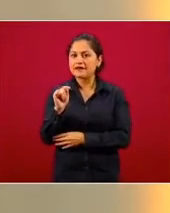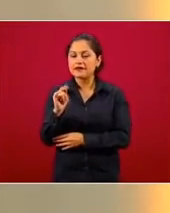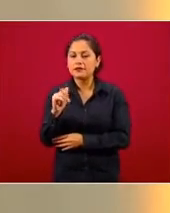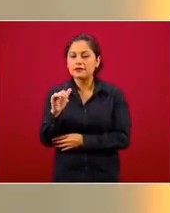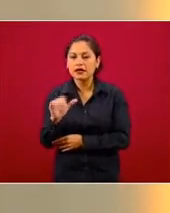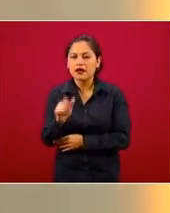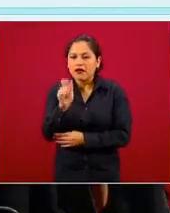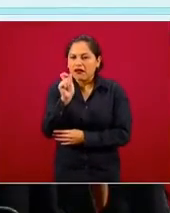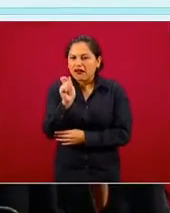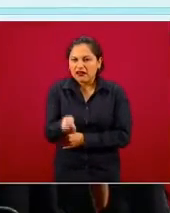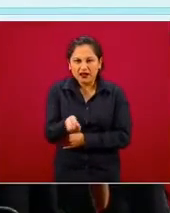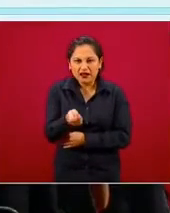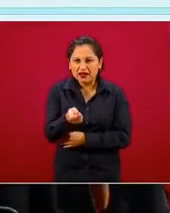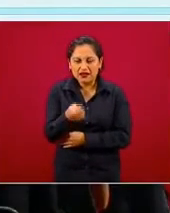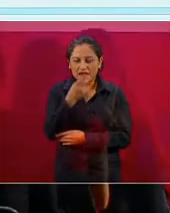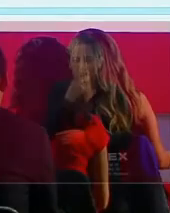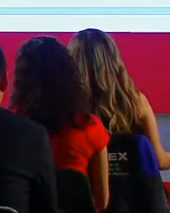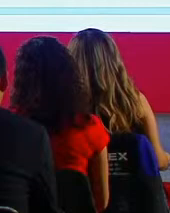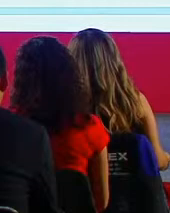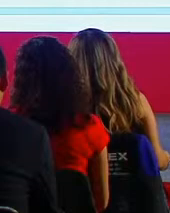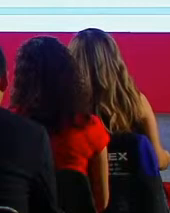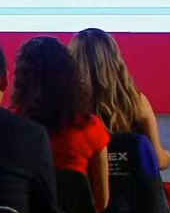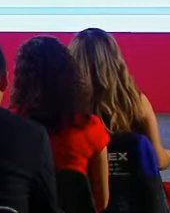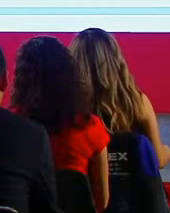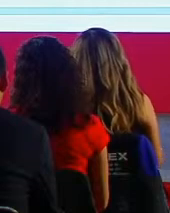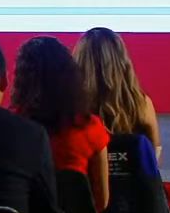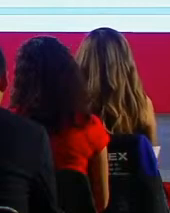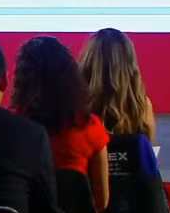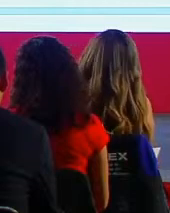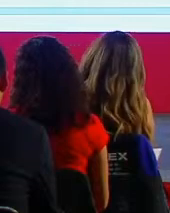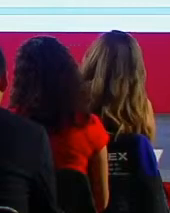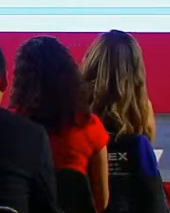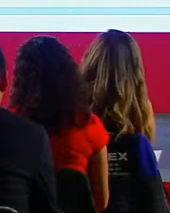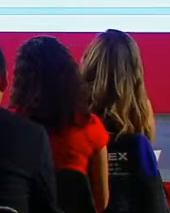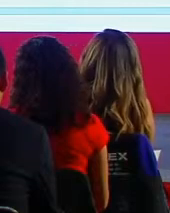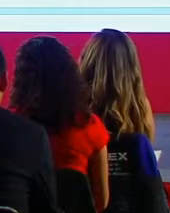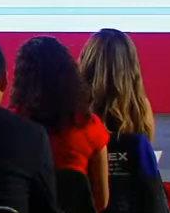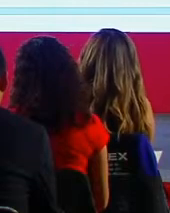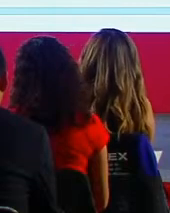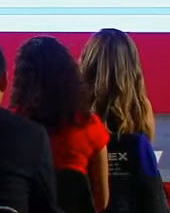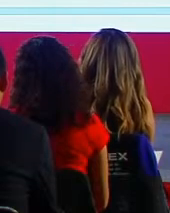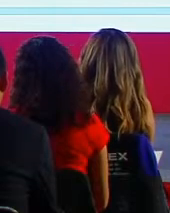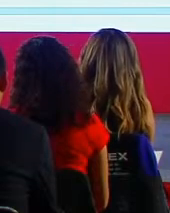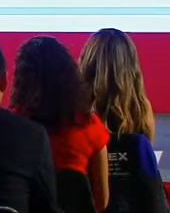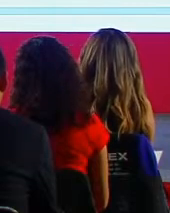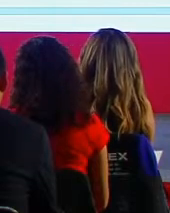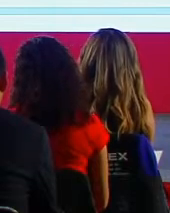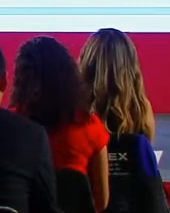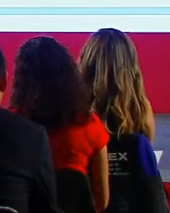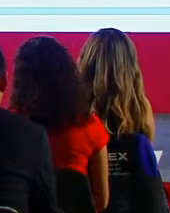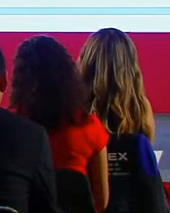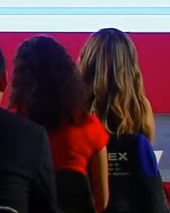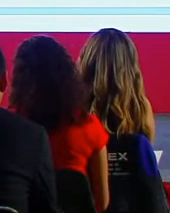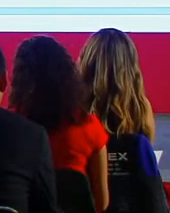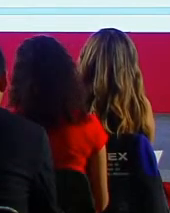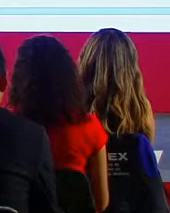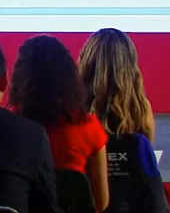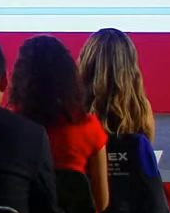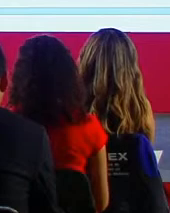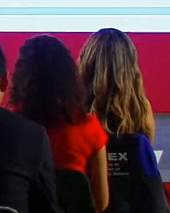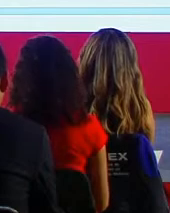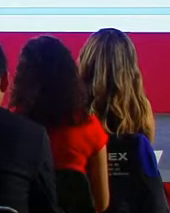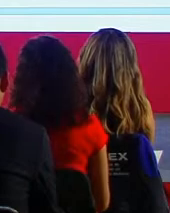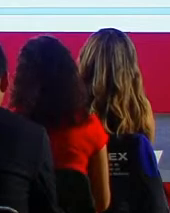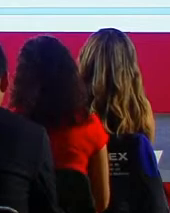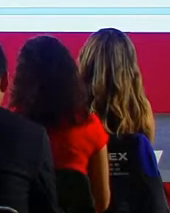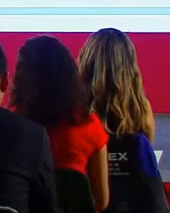was invented when we didn't have modern methods for diagnosis, especially tomographies, x rays, so that we